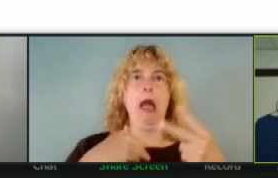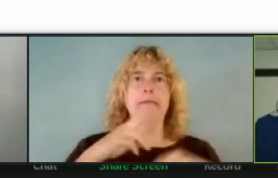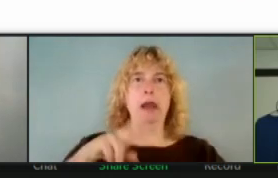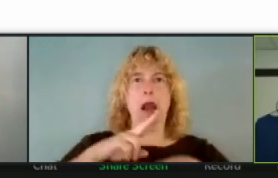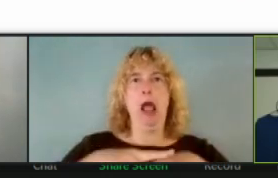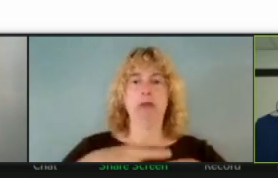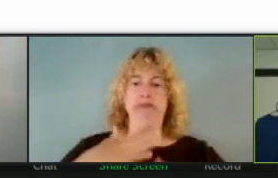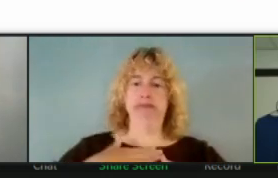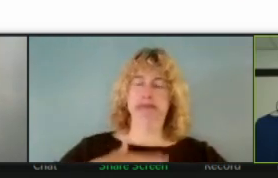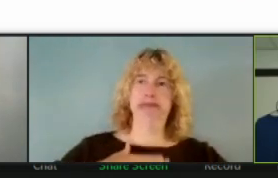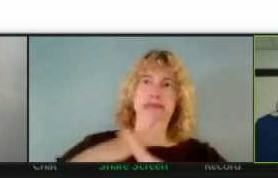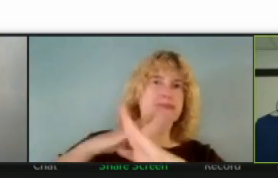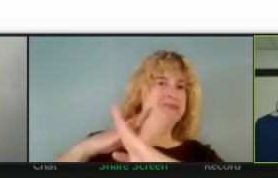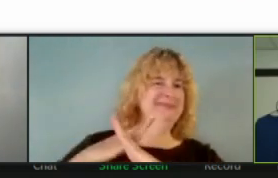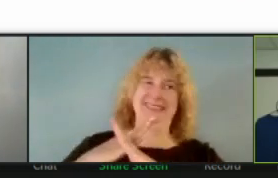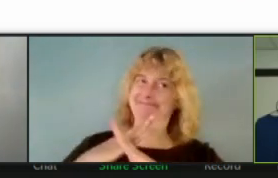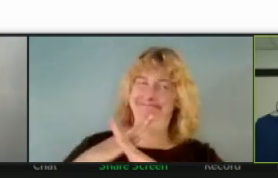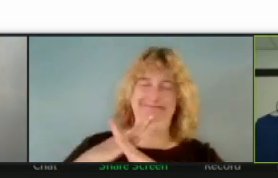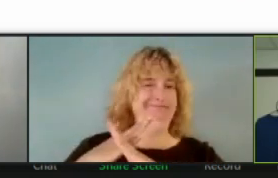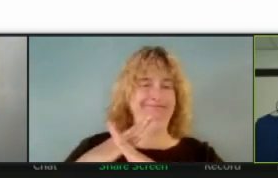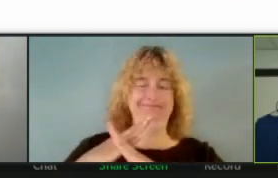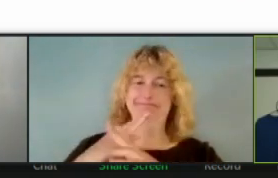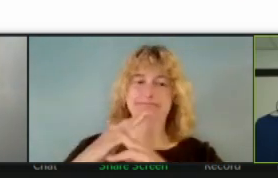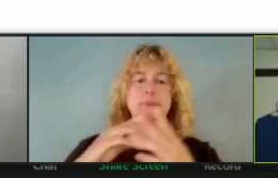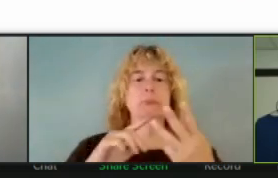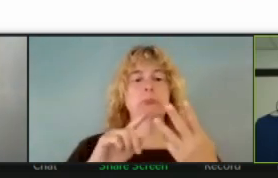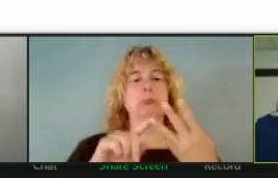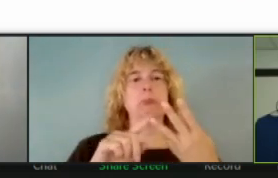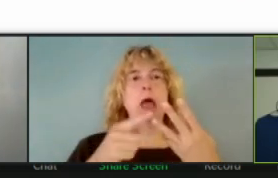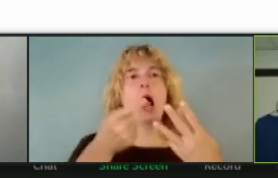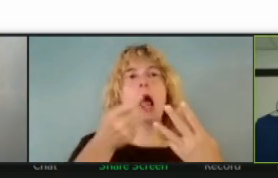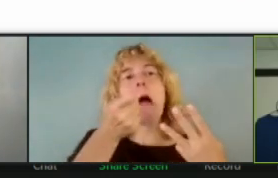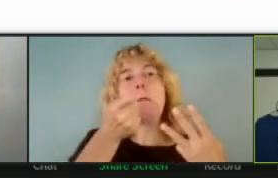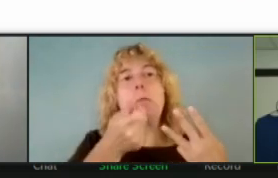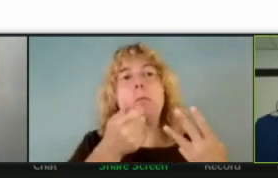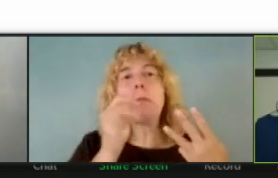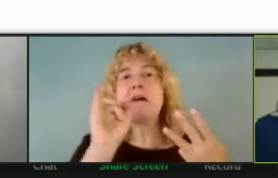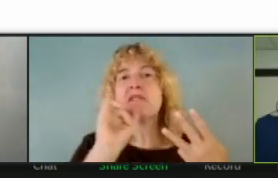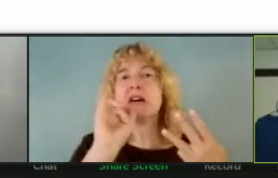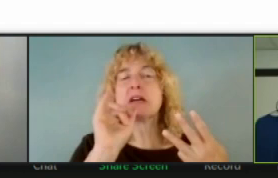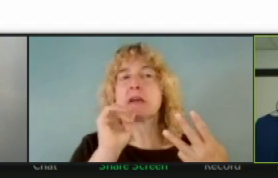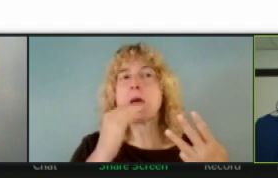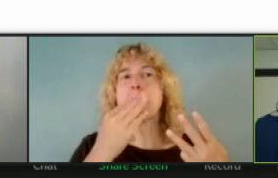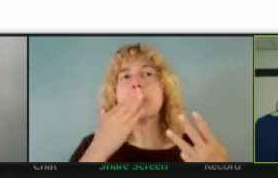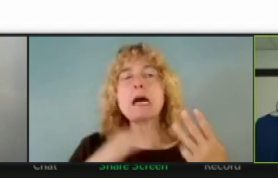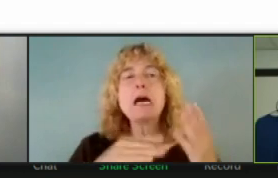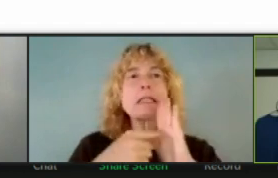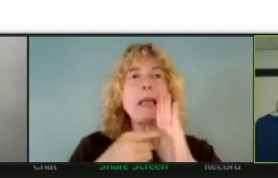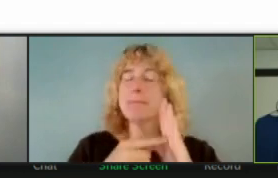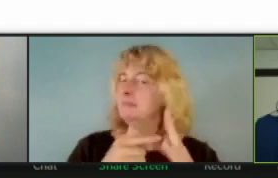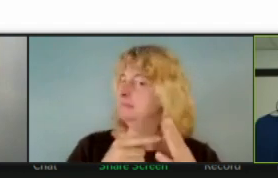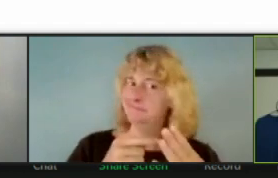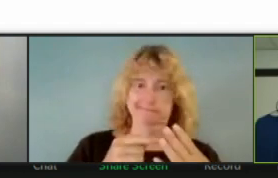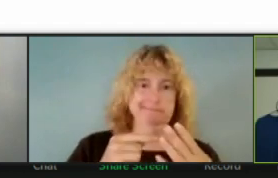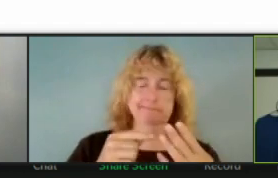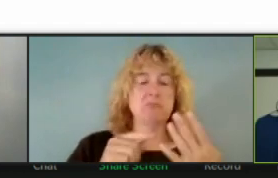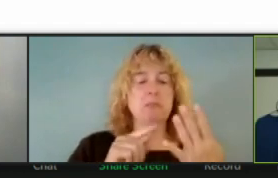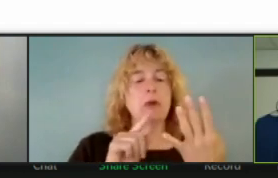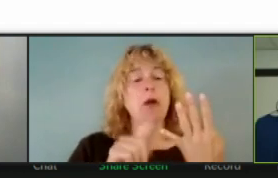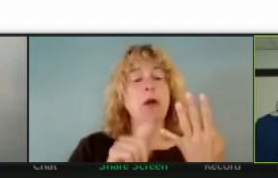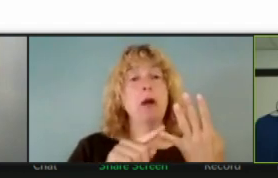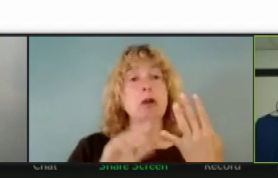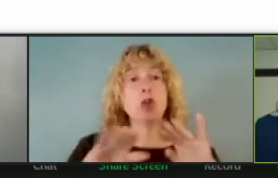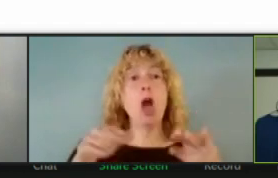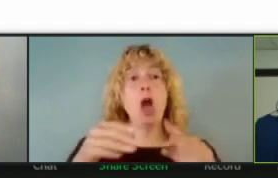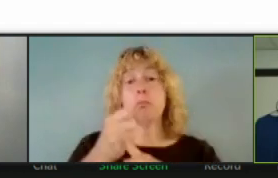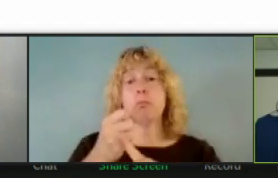that it's a mild infection with symptoms in kids, and that even if a child gets COVID, they don't need to go to the hospital. So these are